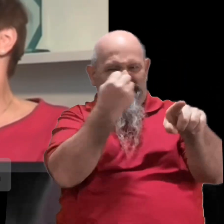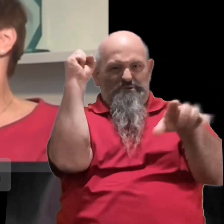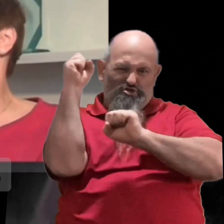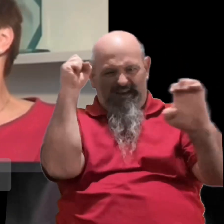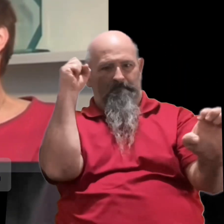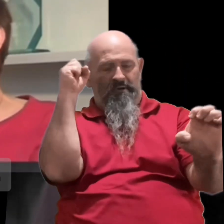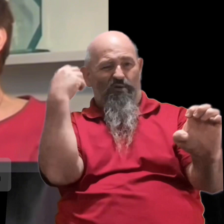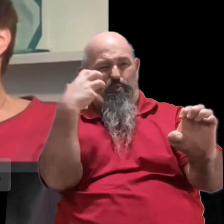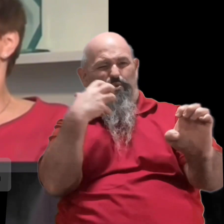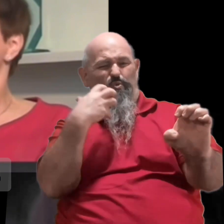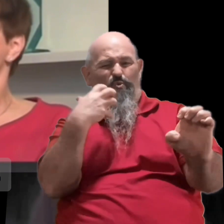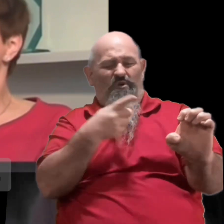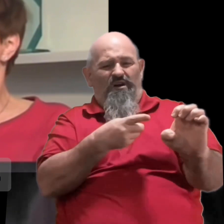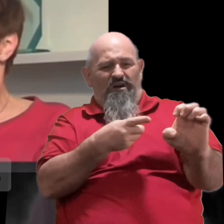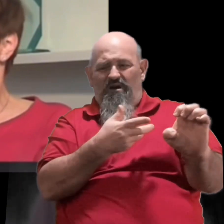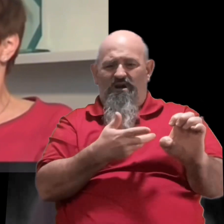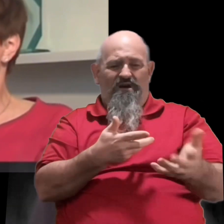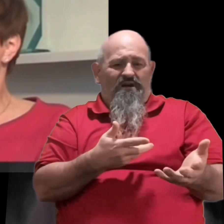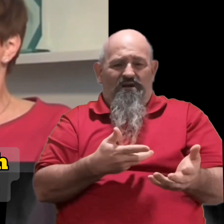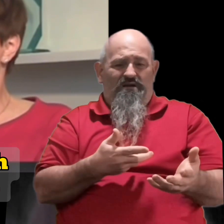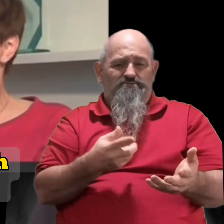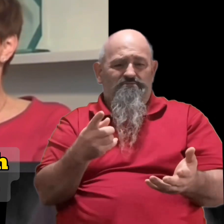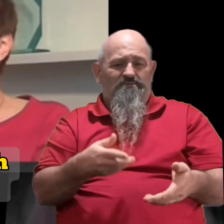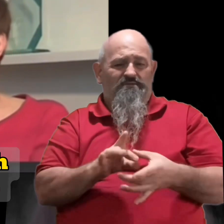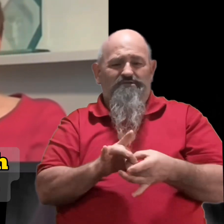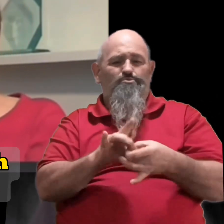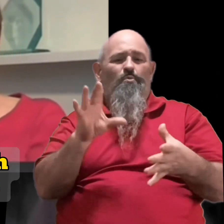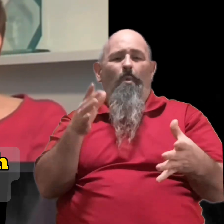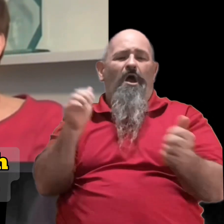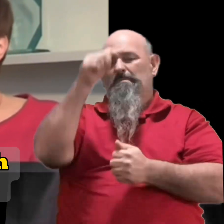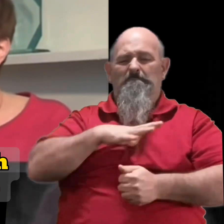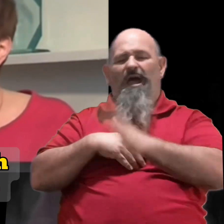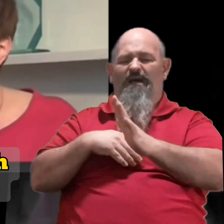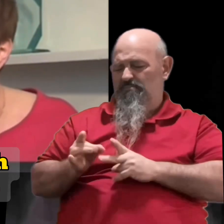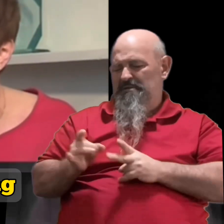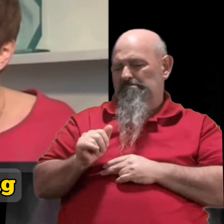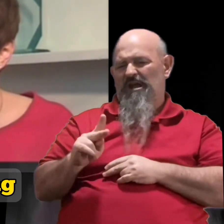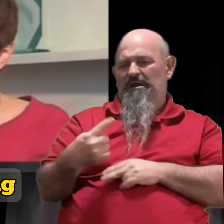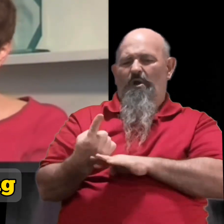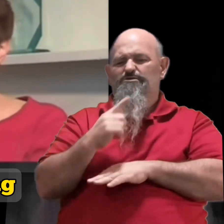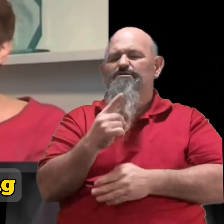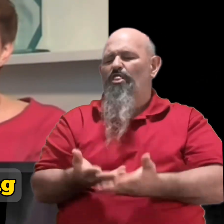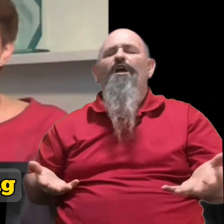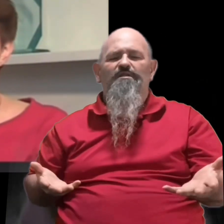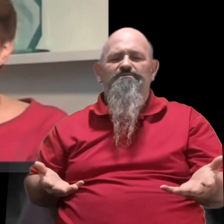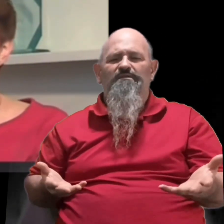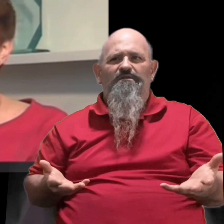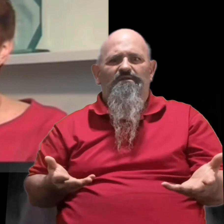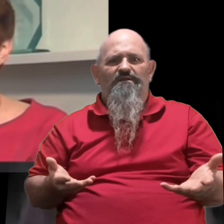feminists on the extreme, i.e., let's just do away with men and have sperm banks. It was that sort of thing.